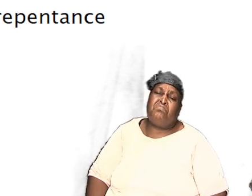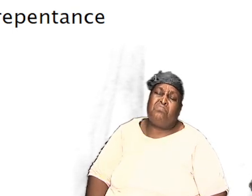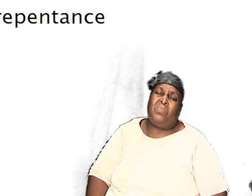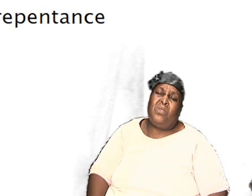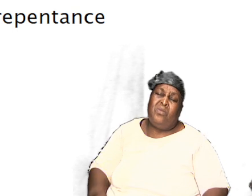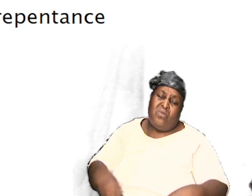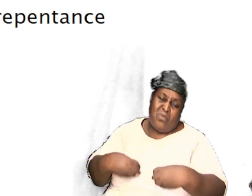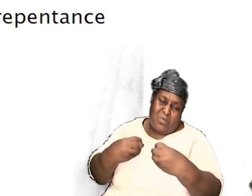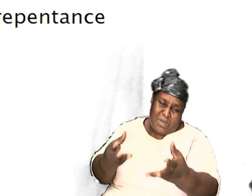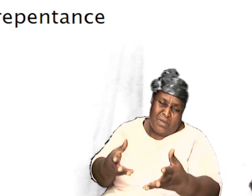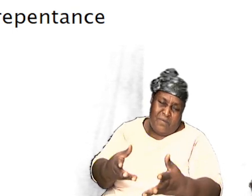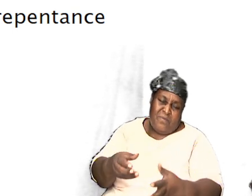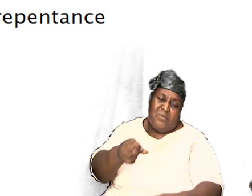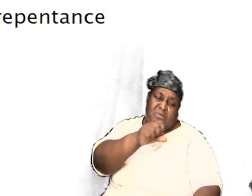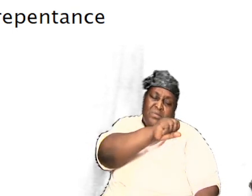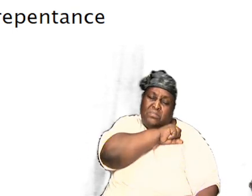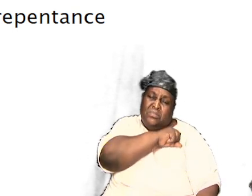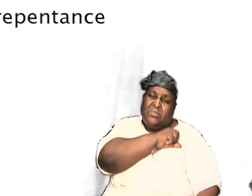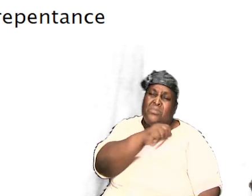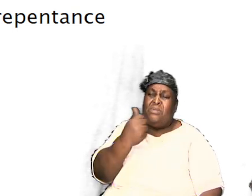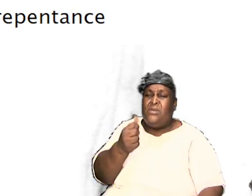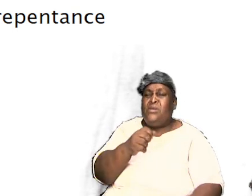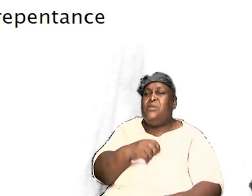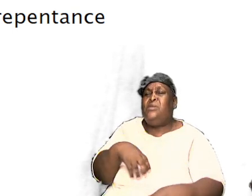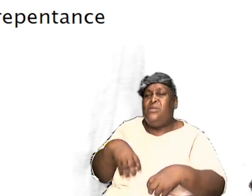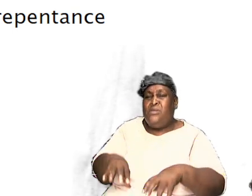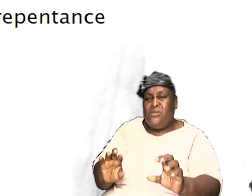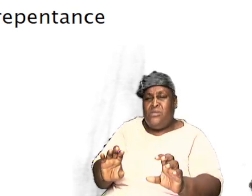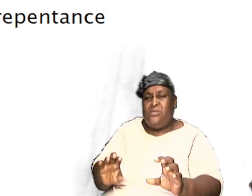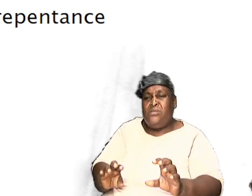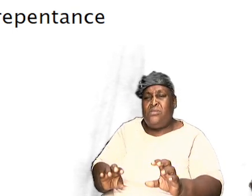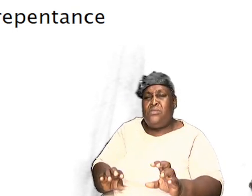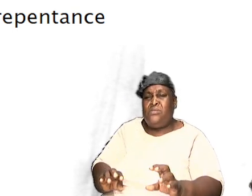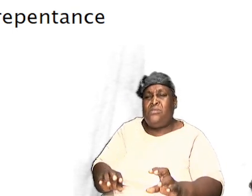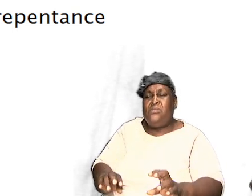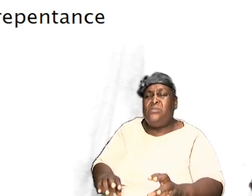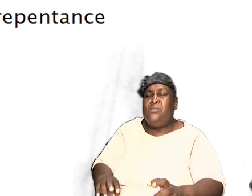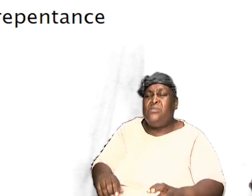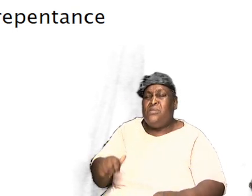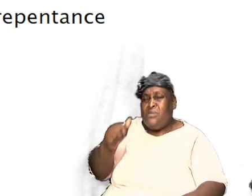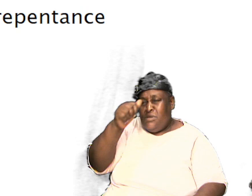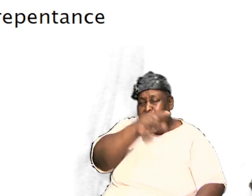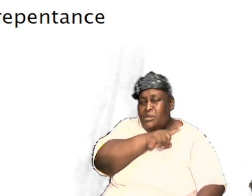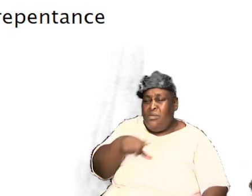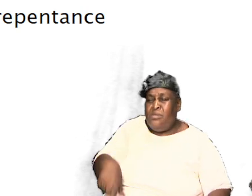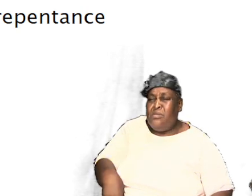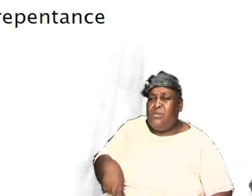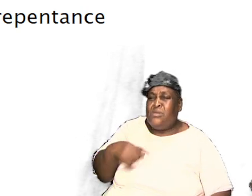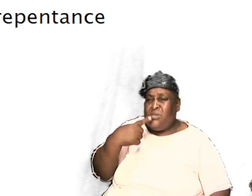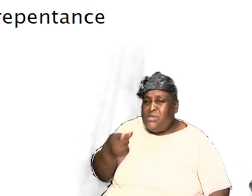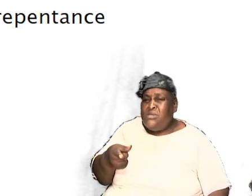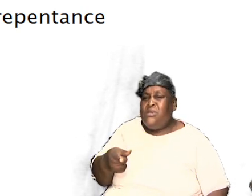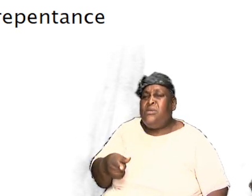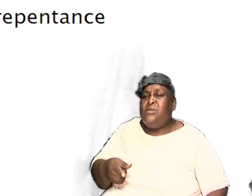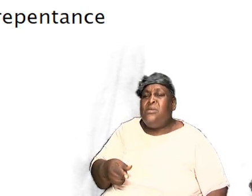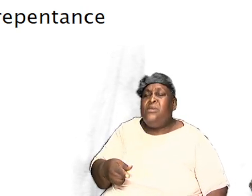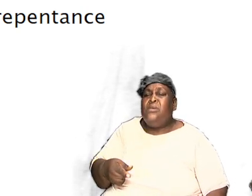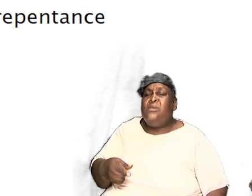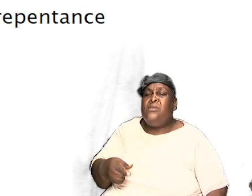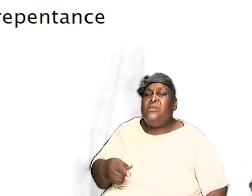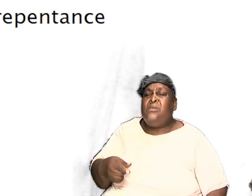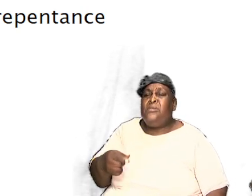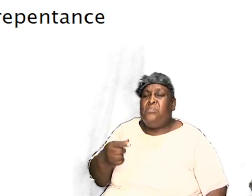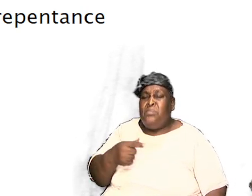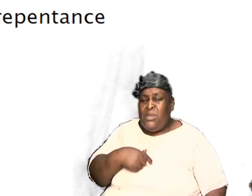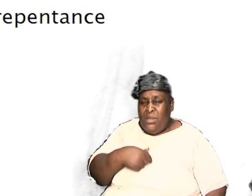to give him another chance. The Lord said, you can anoint him to be king over Israel. Will therefore heart in those unto